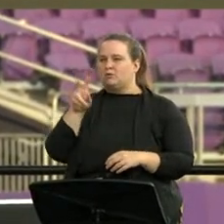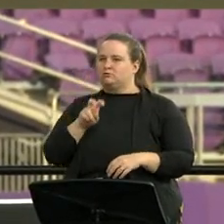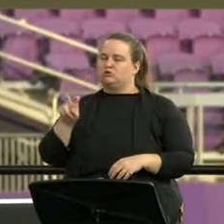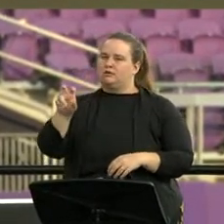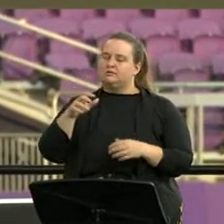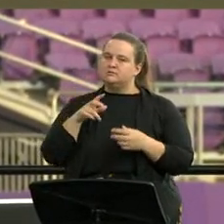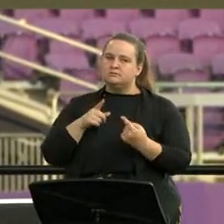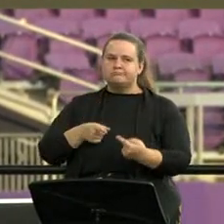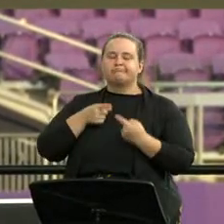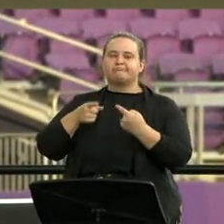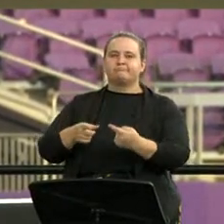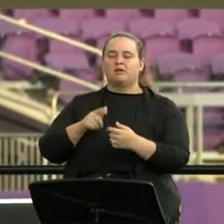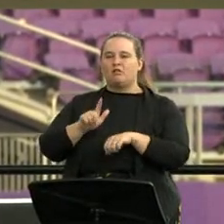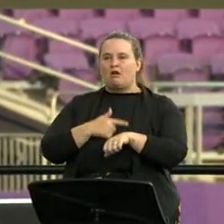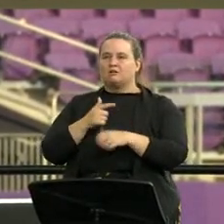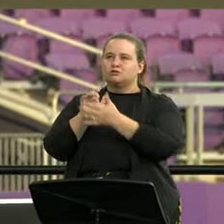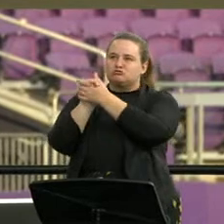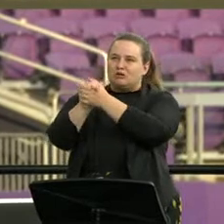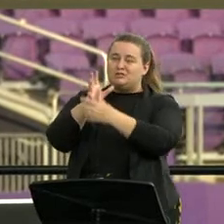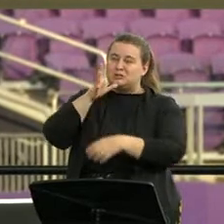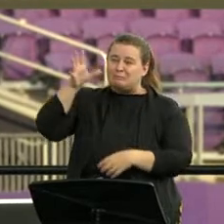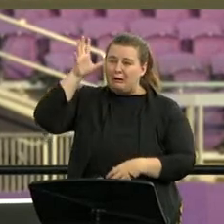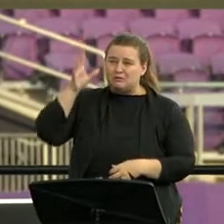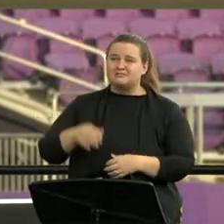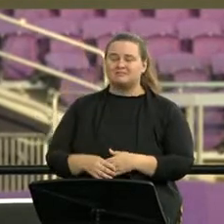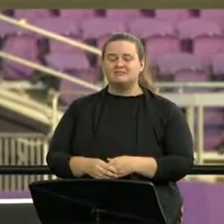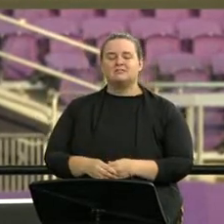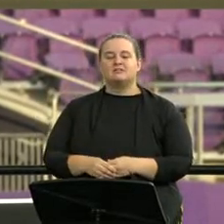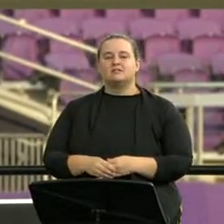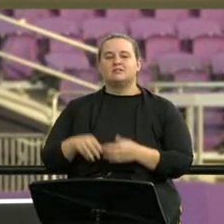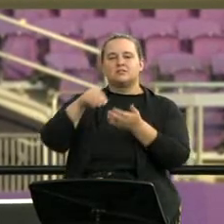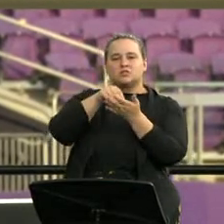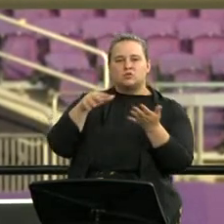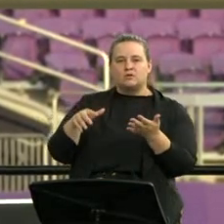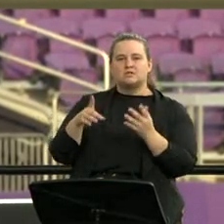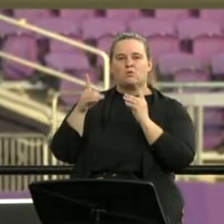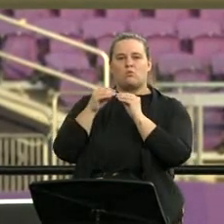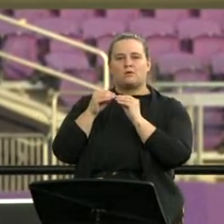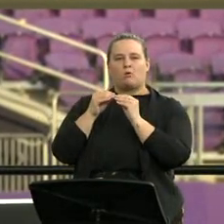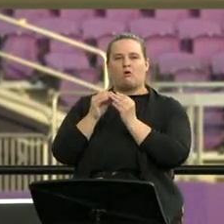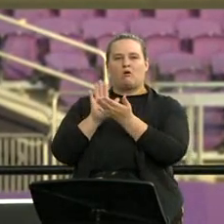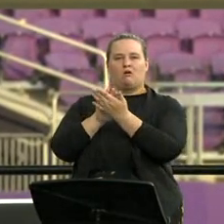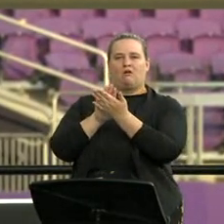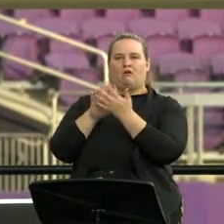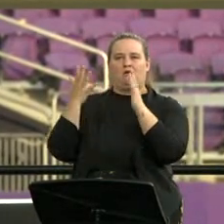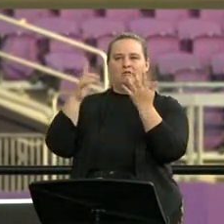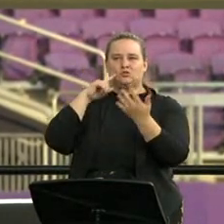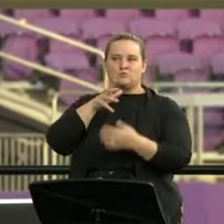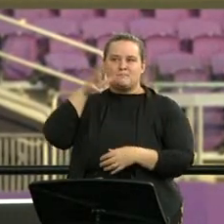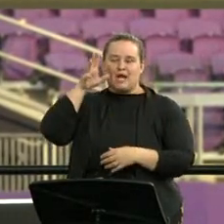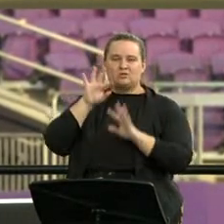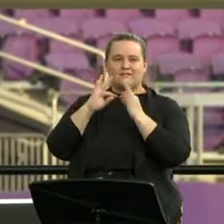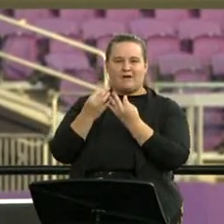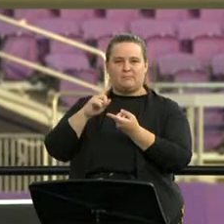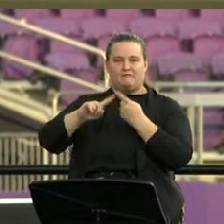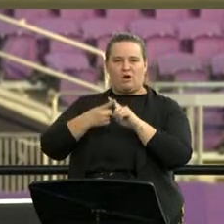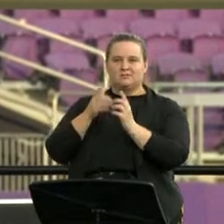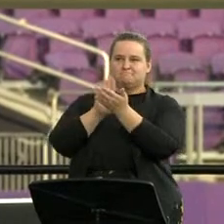Congratulations to you. Students, let's give one more round of applause to your parents, family, and